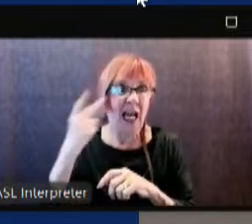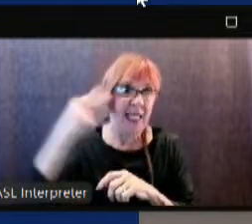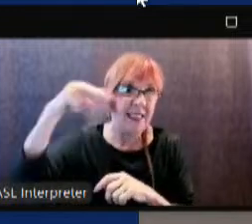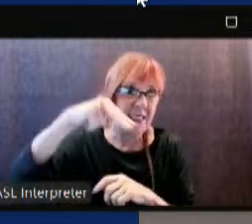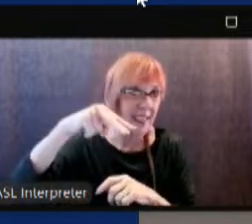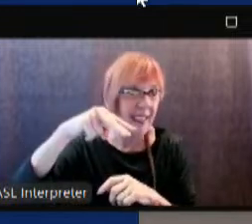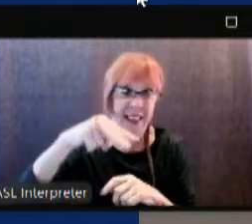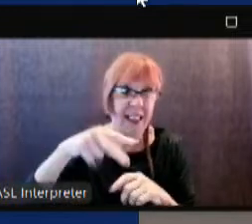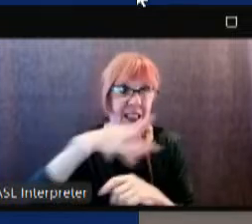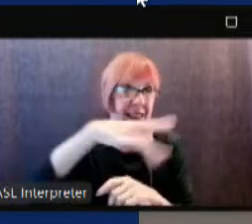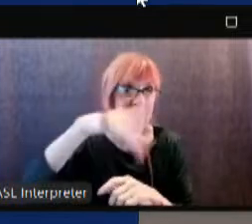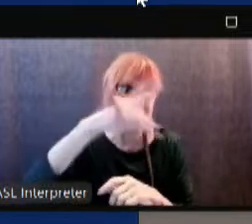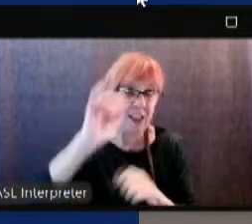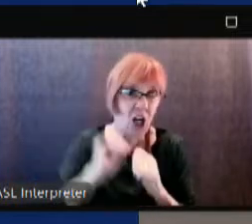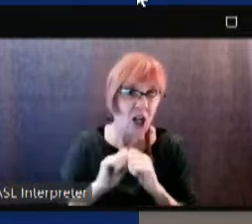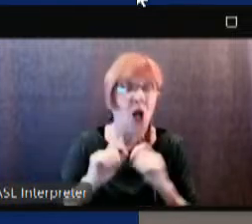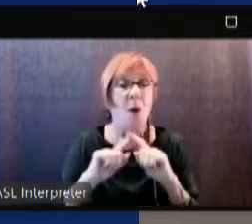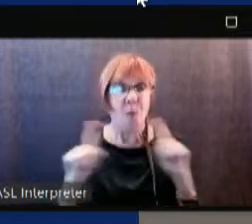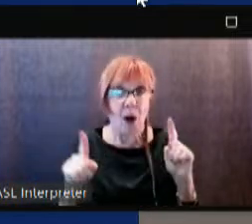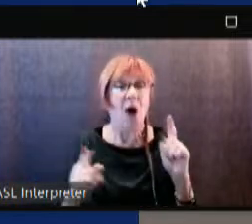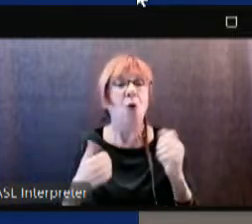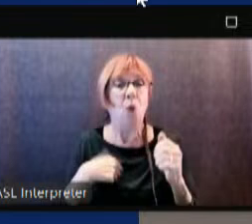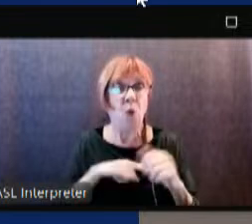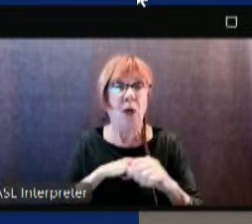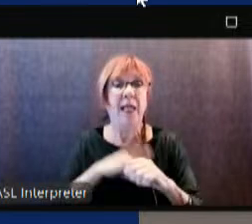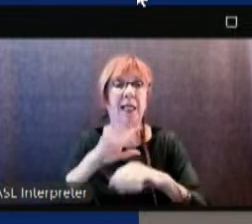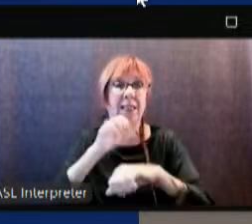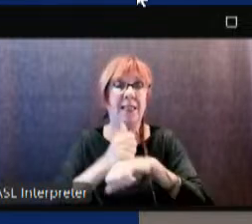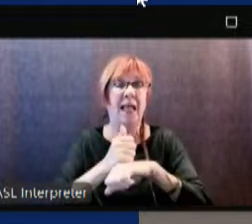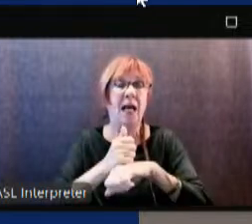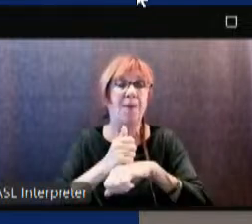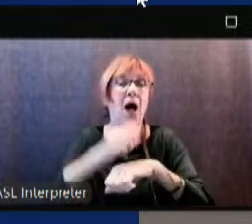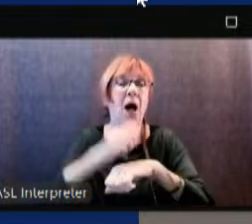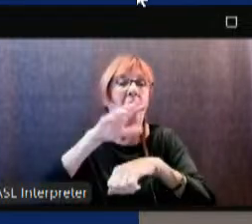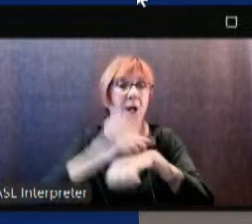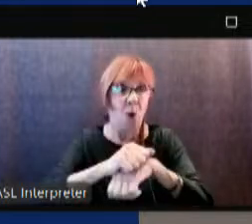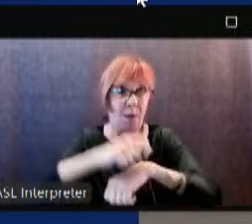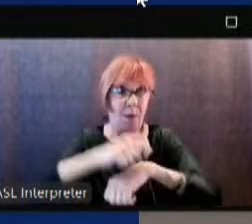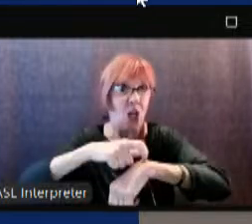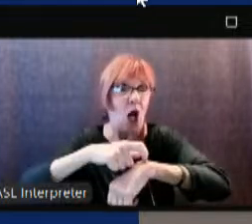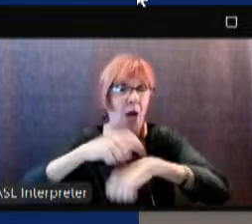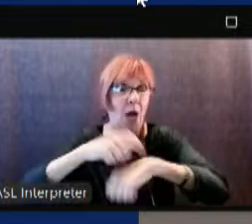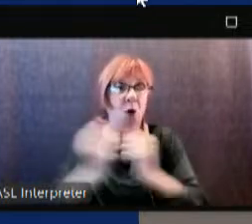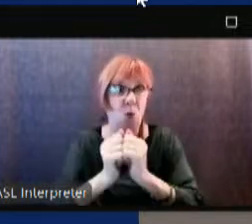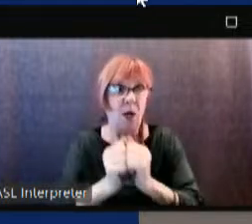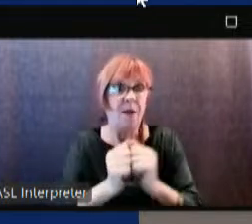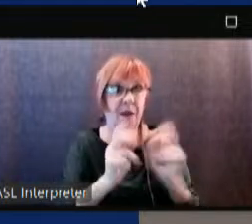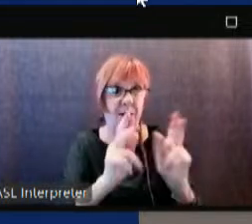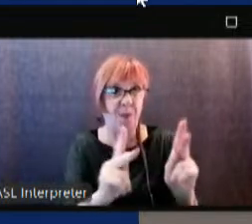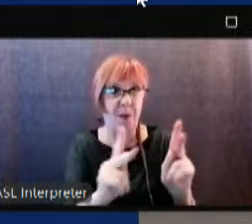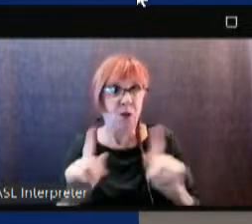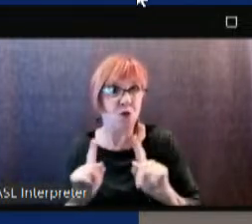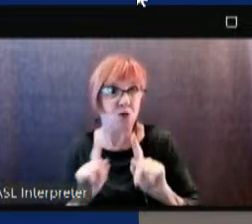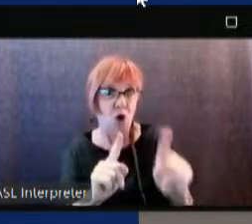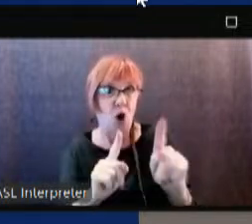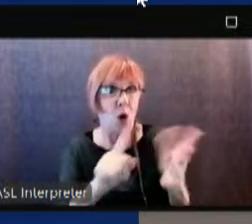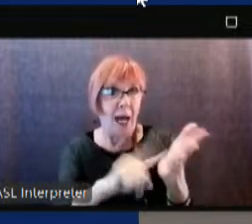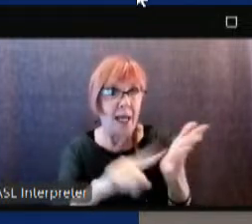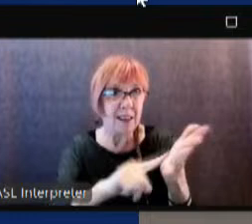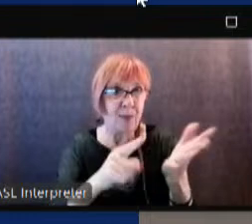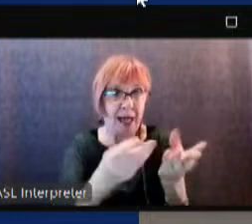actually schedule time with the applicant, with the survivor, to actually physically go out to the property and inspect the